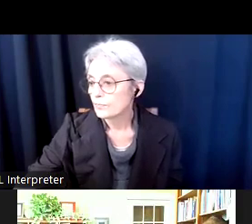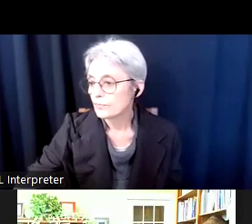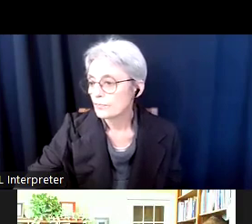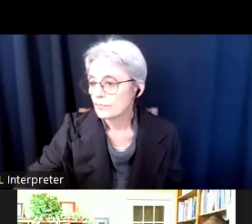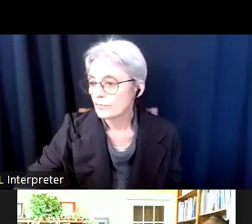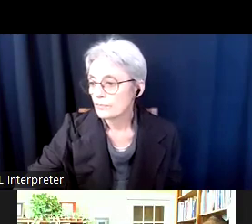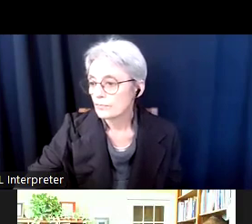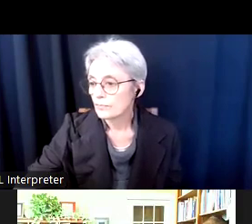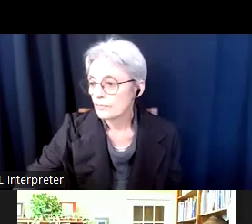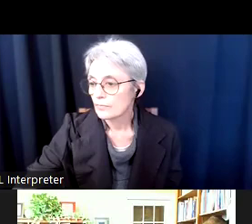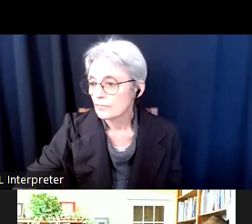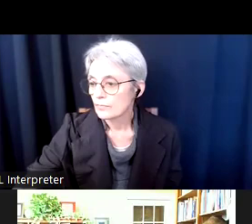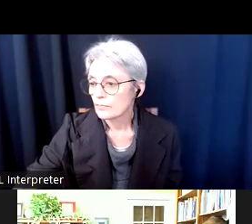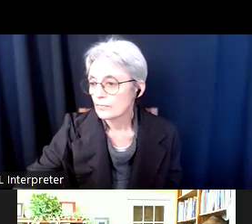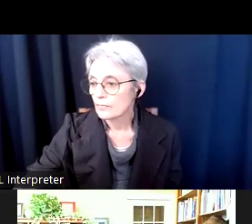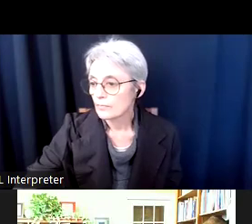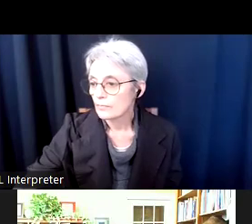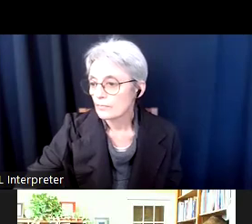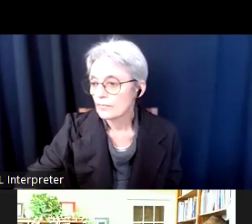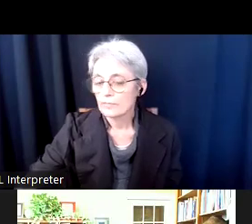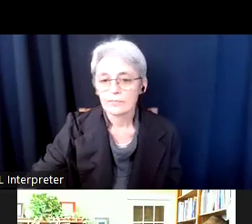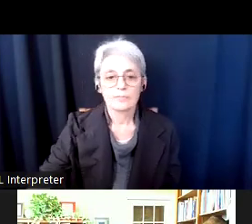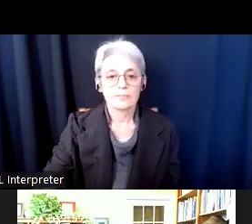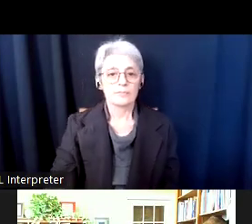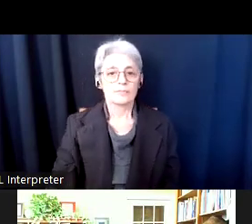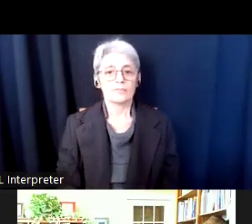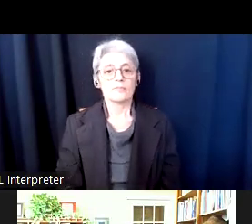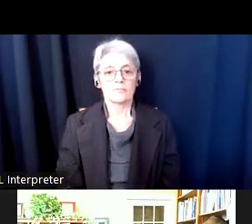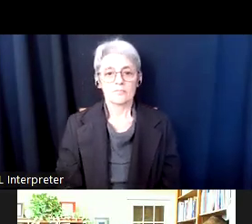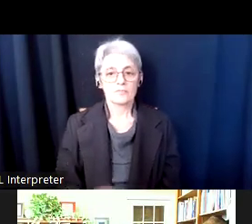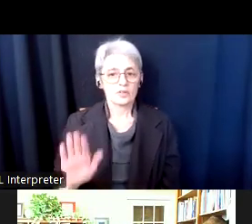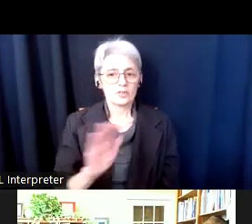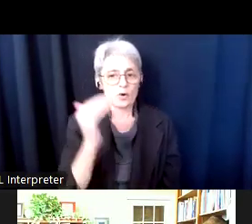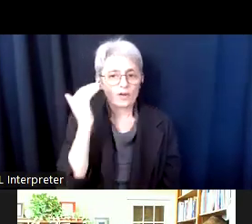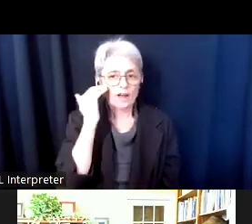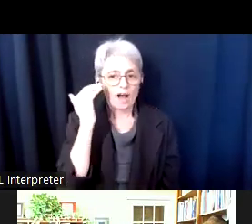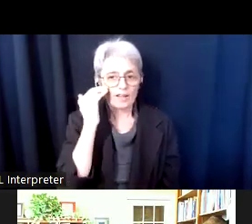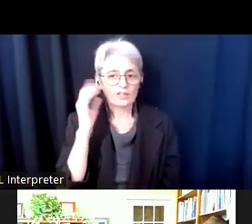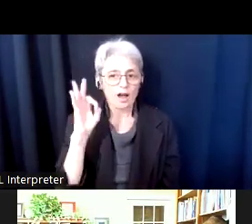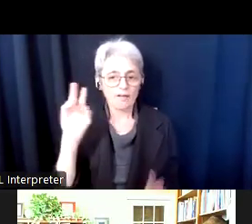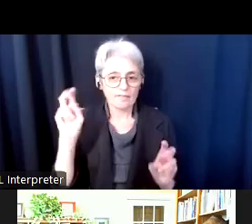So please rate your knowledge of self-direction supports.